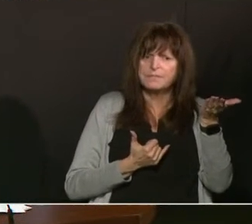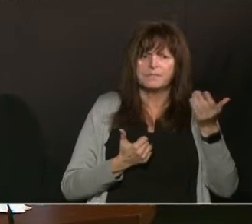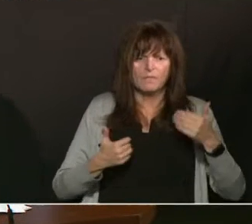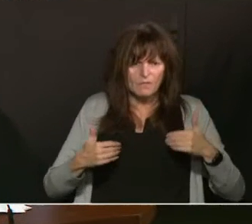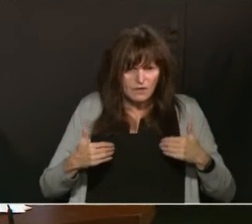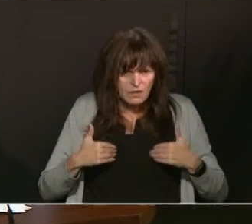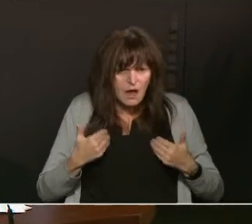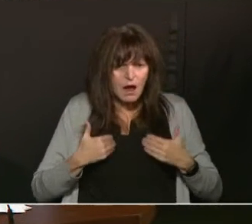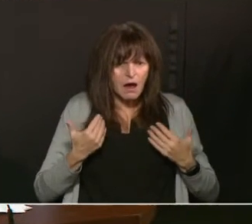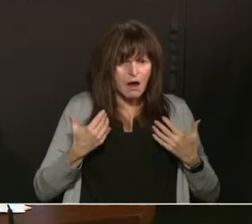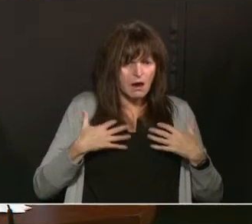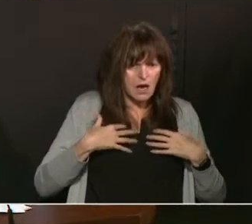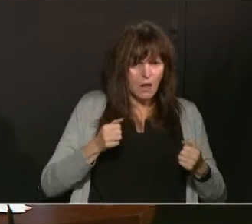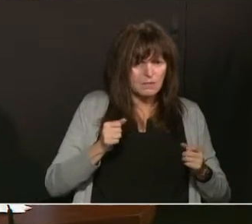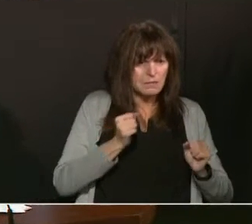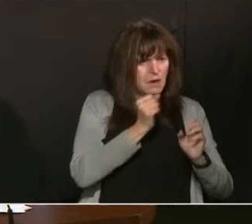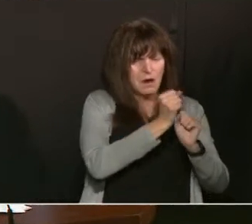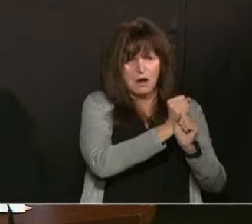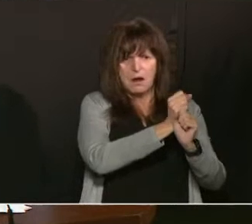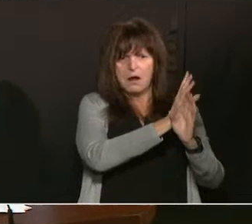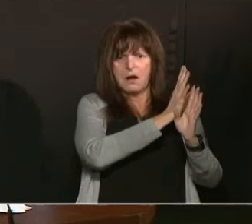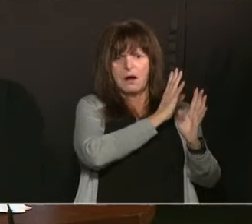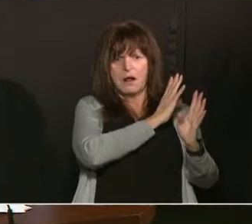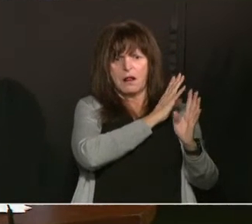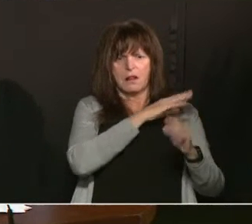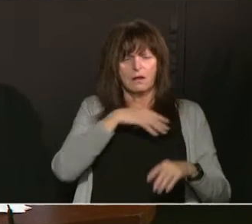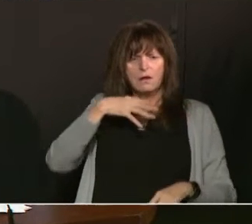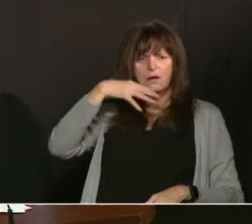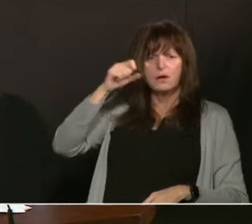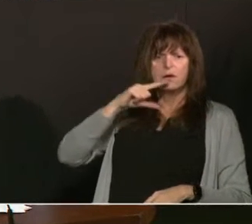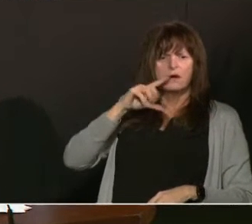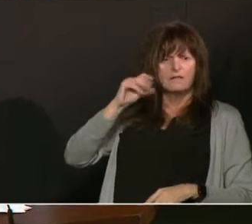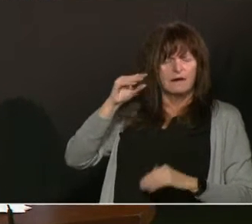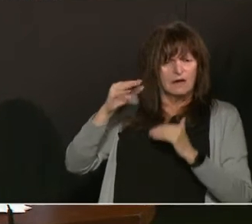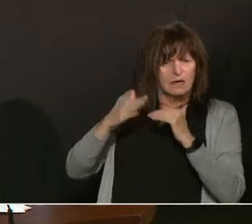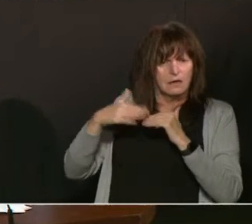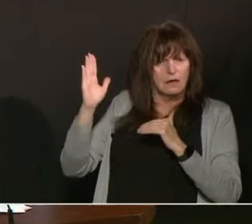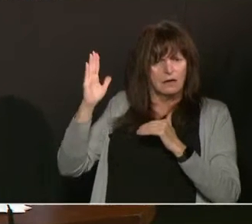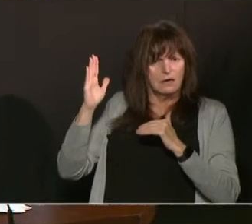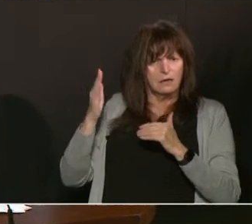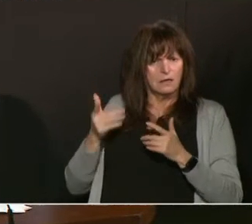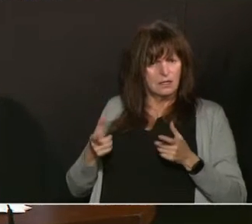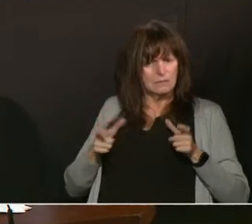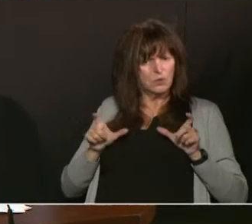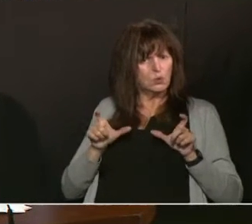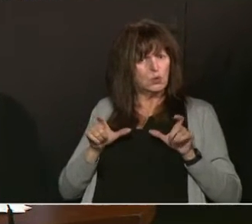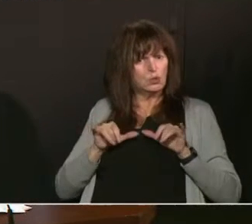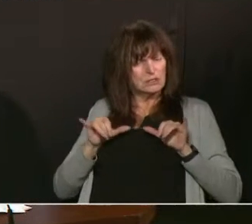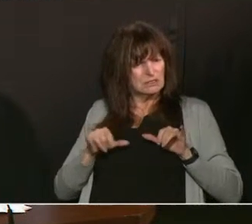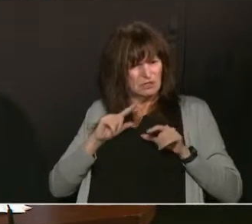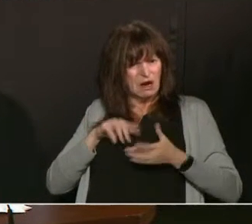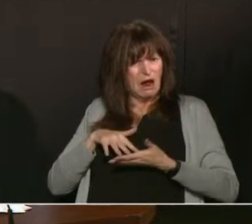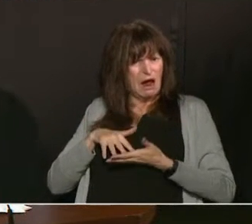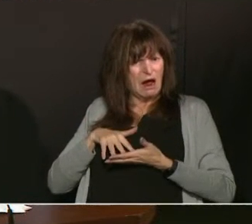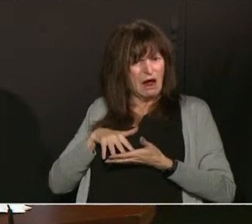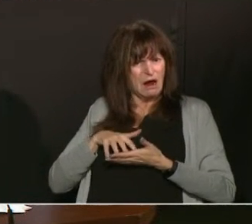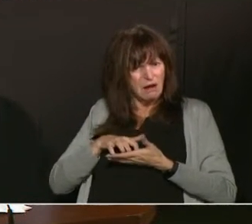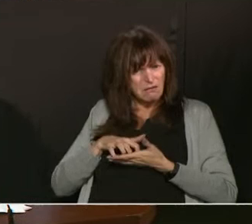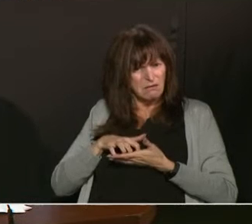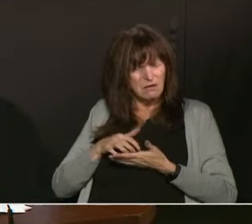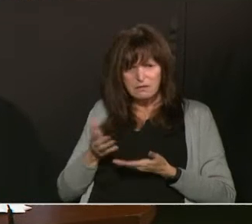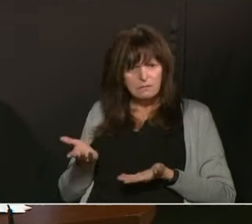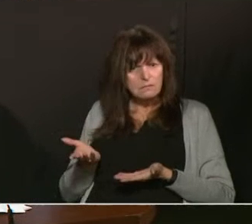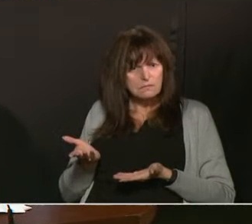those 50 plus and immunocompromised. So should the younger public be assessing their own risk and maybe book